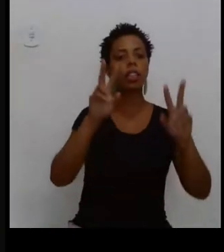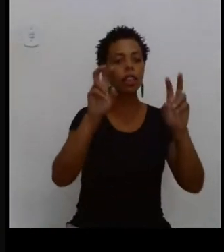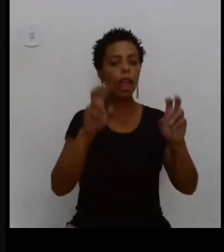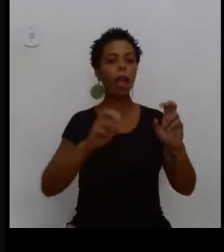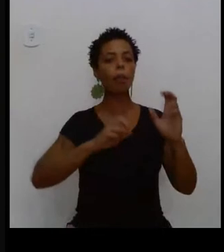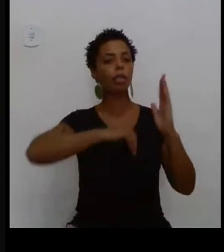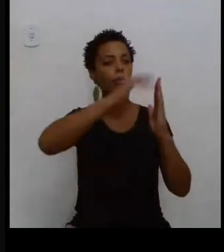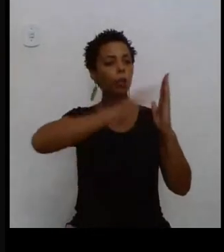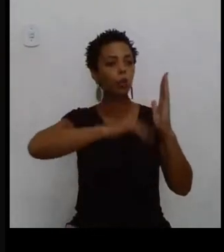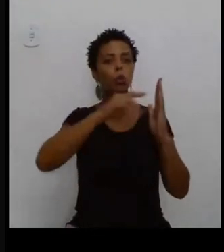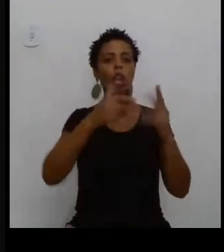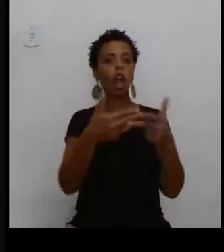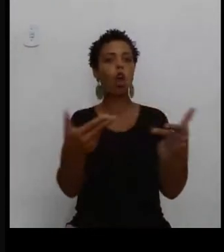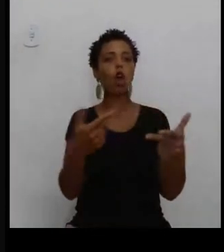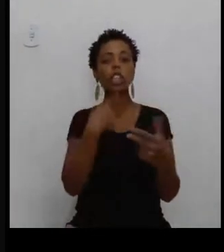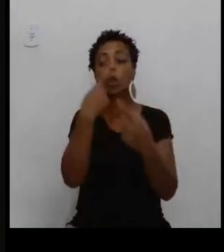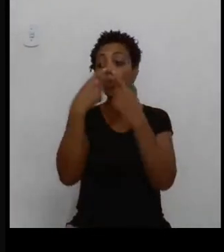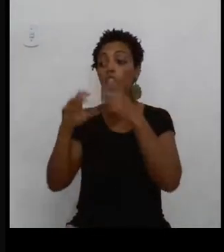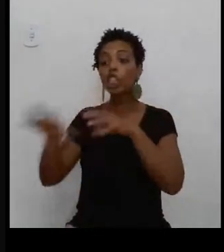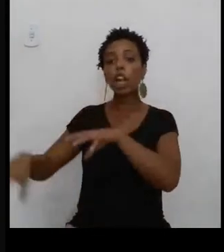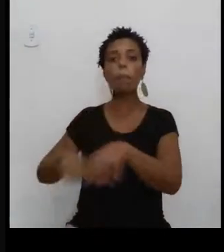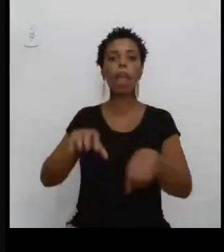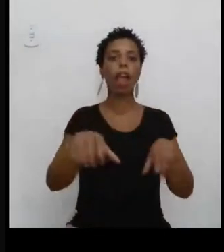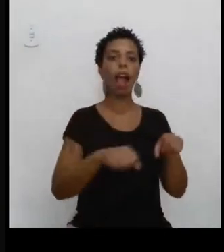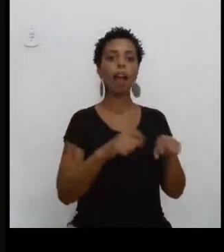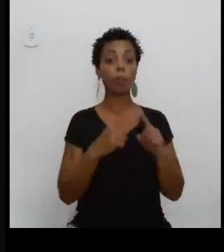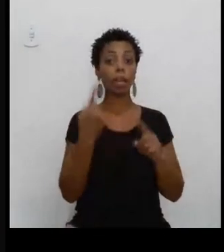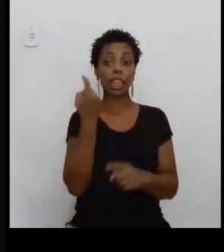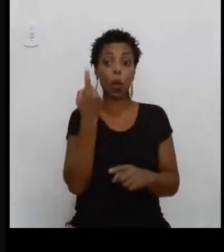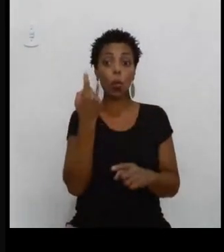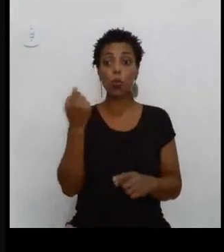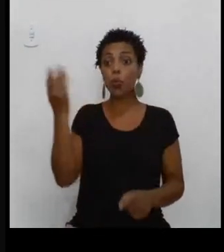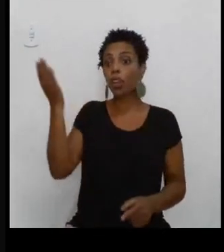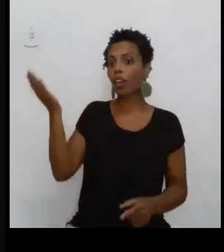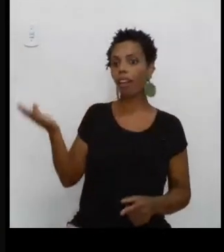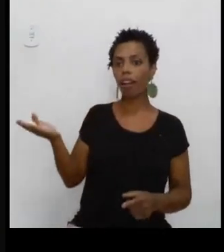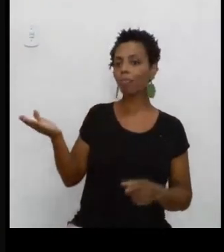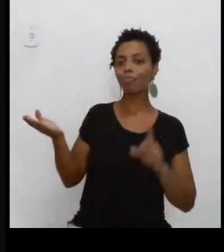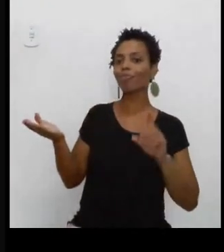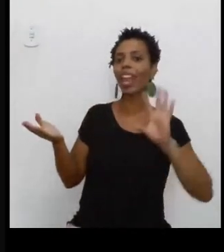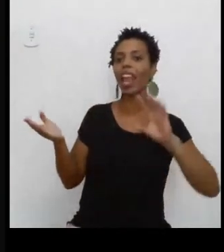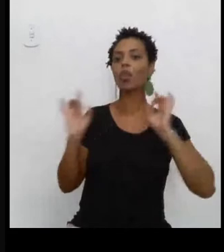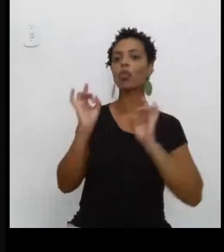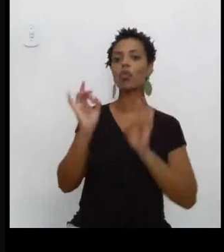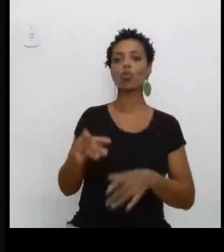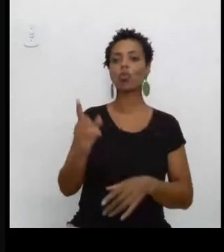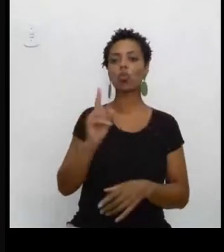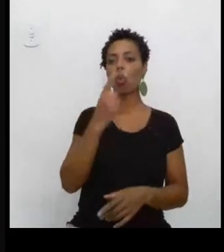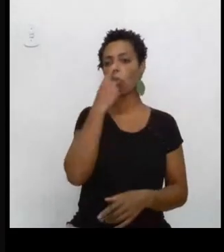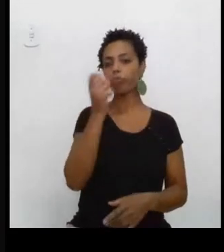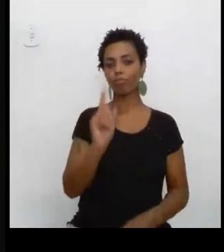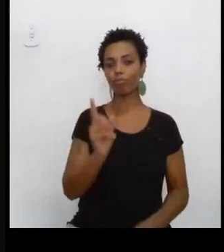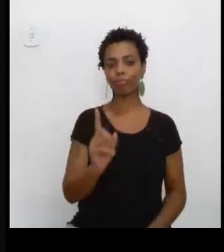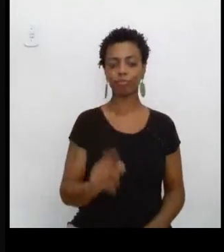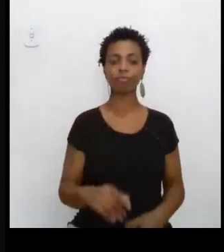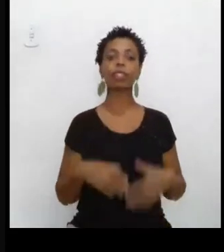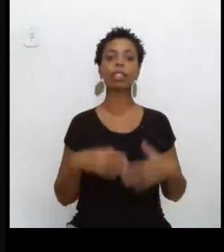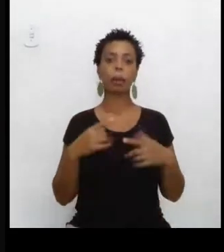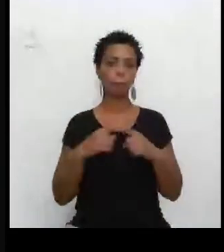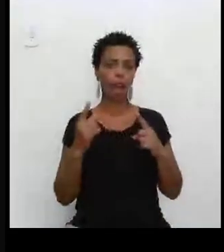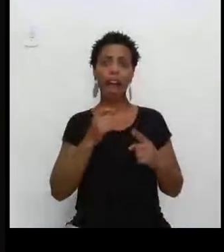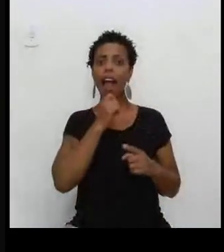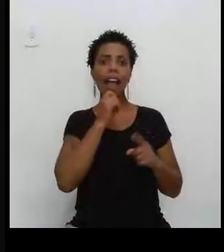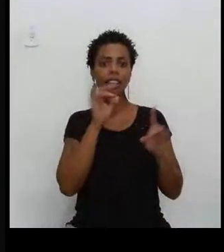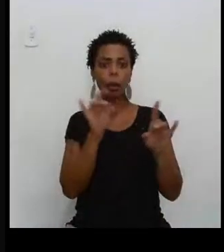análise aos formandos e apenas echoes the best on architecture and low cost accounting